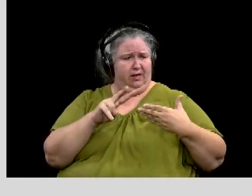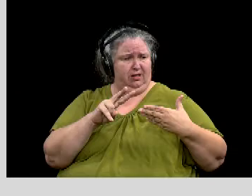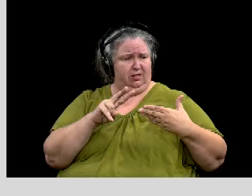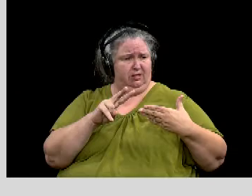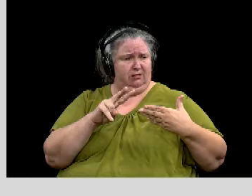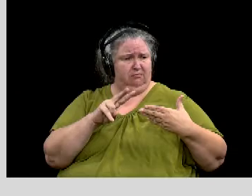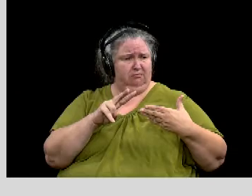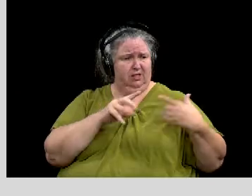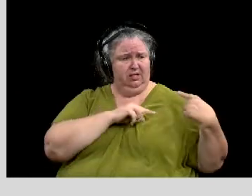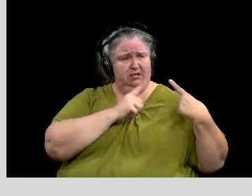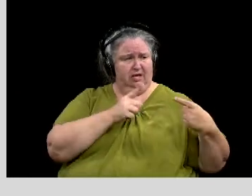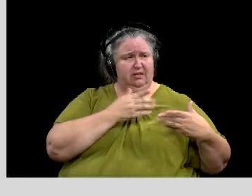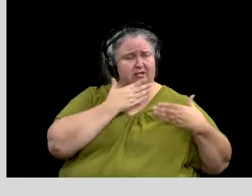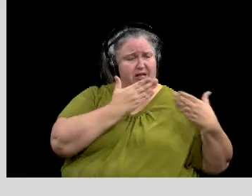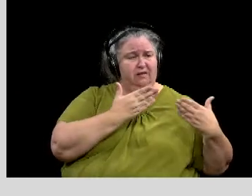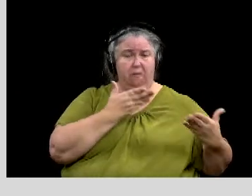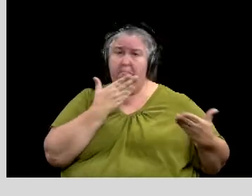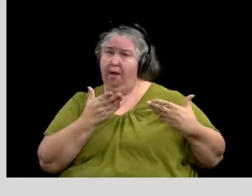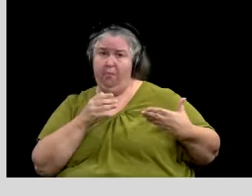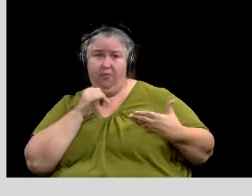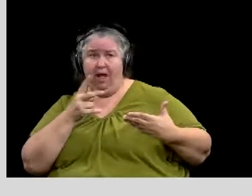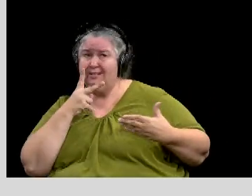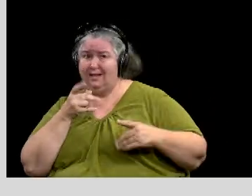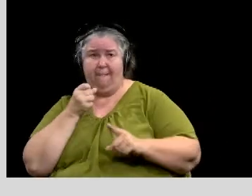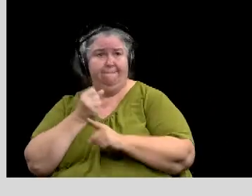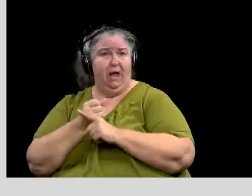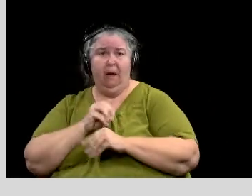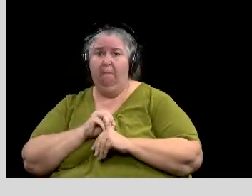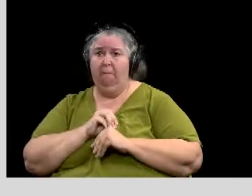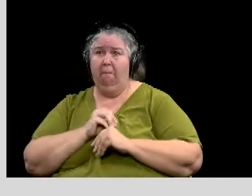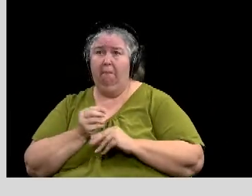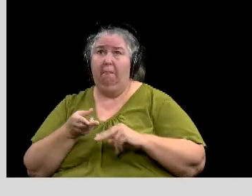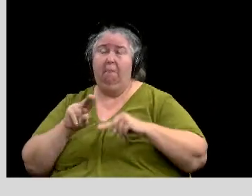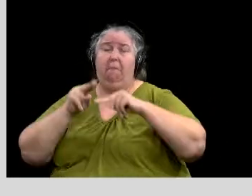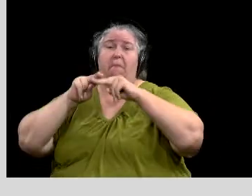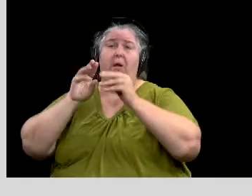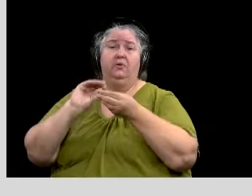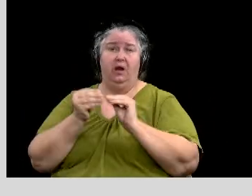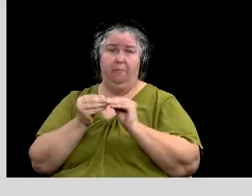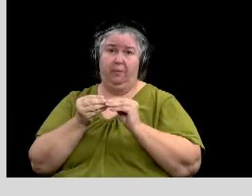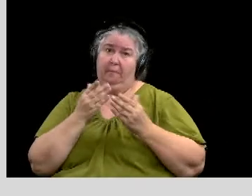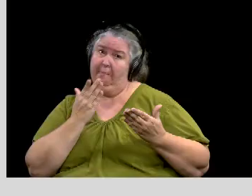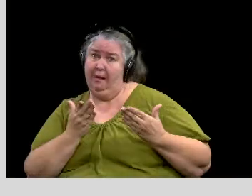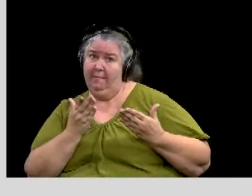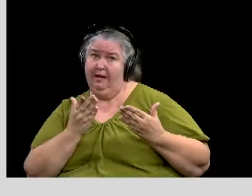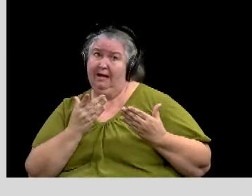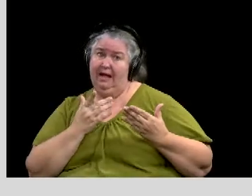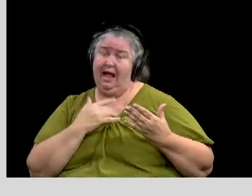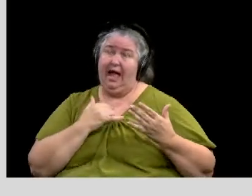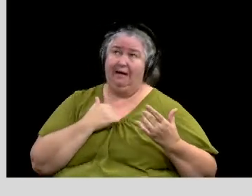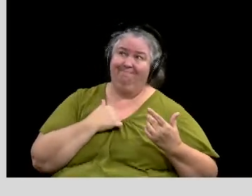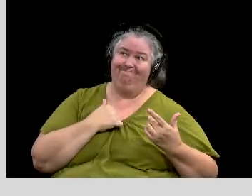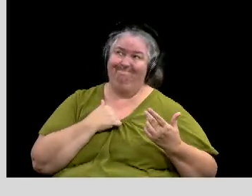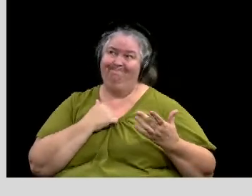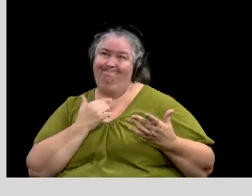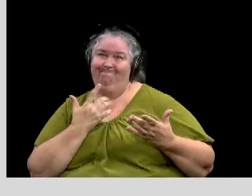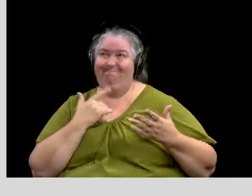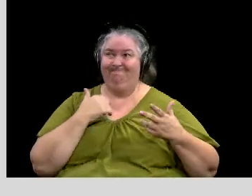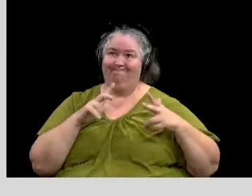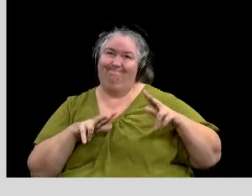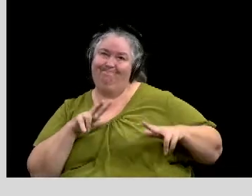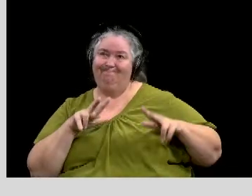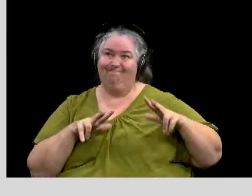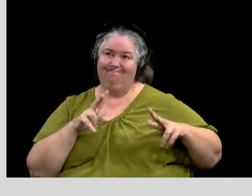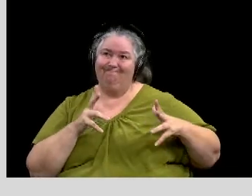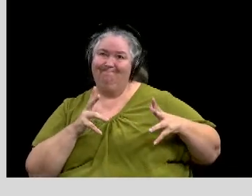from the Thanksgiving holidays. I'm still not I'm still not fully exhaling. I'm still not